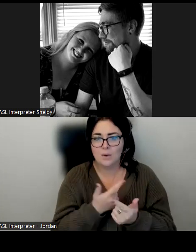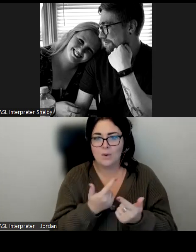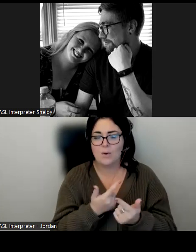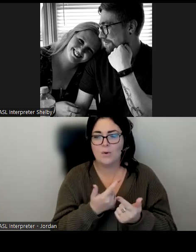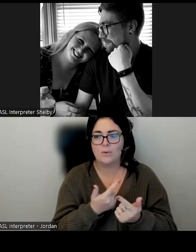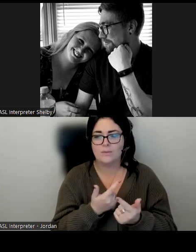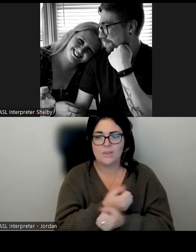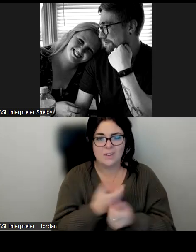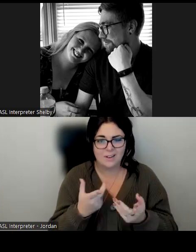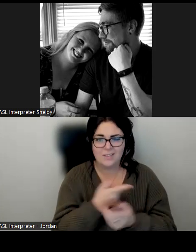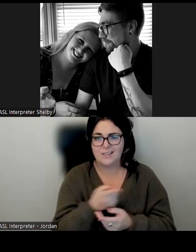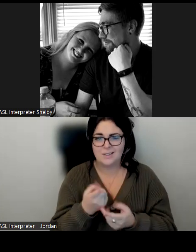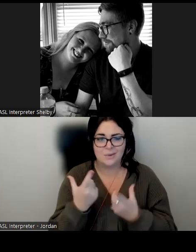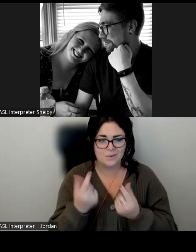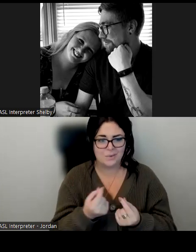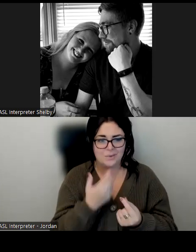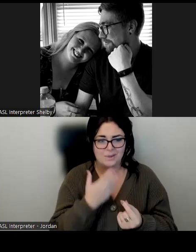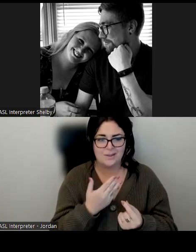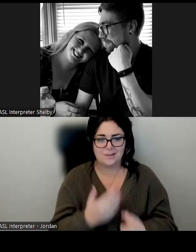for everything that you do.